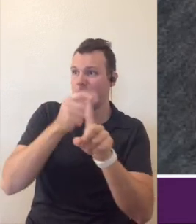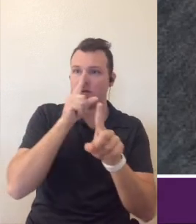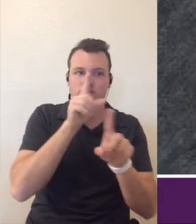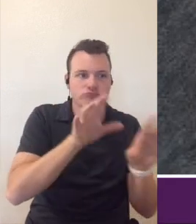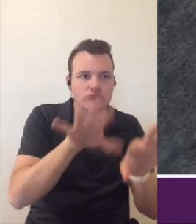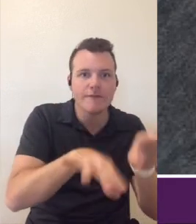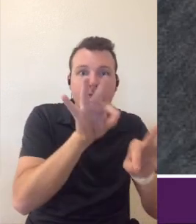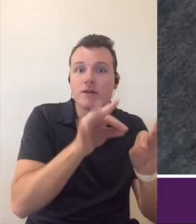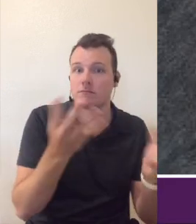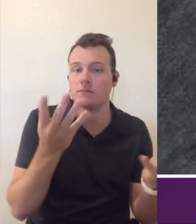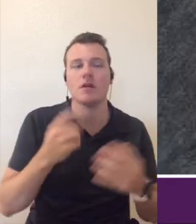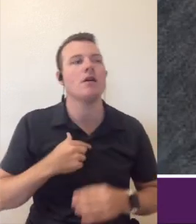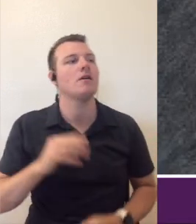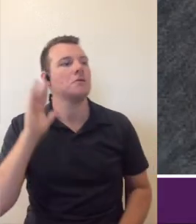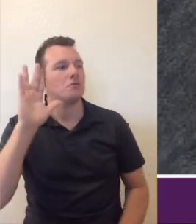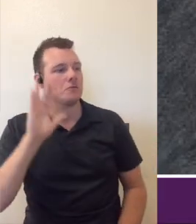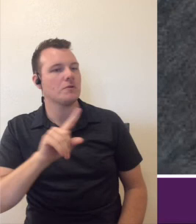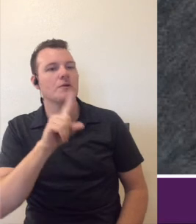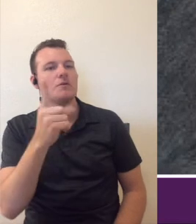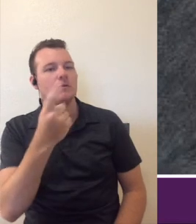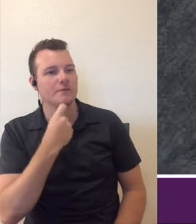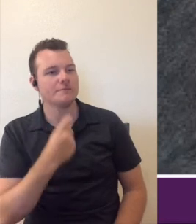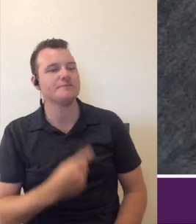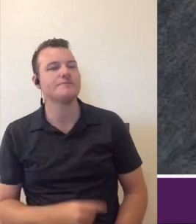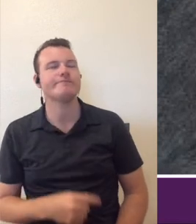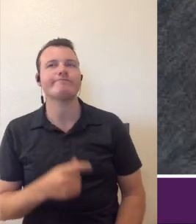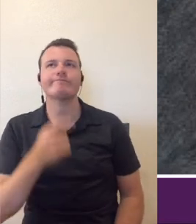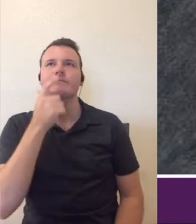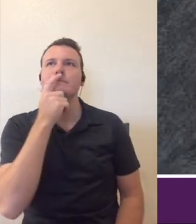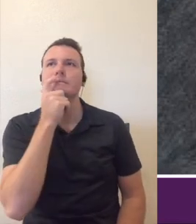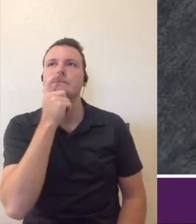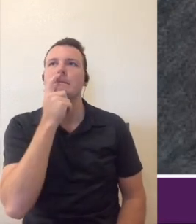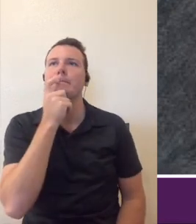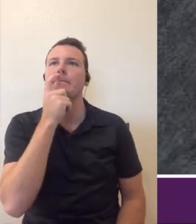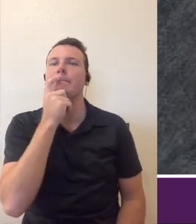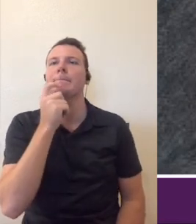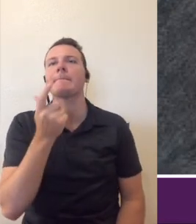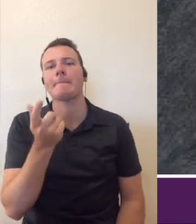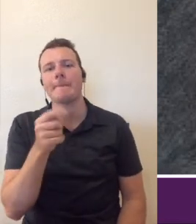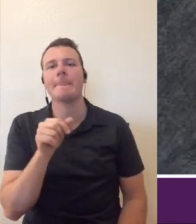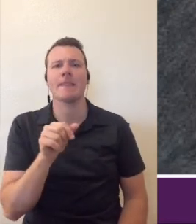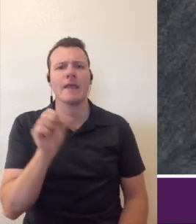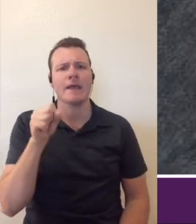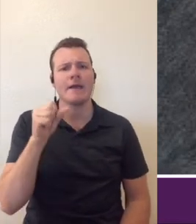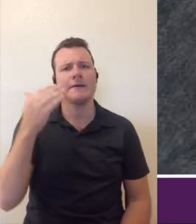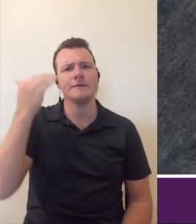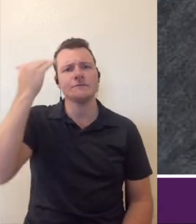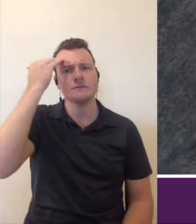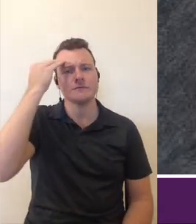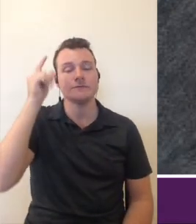industry that could be available to them? That is another great question.